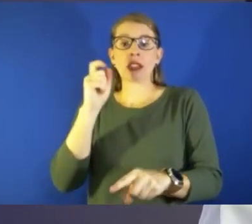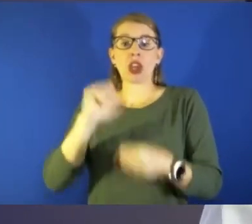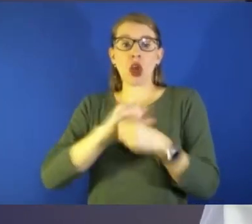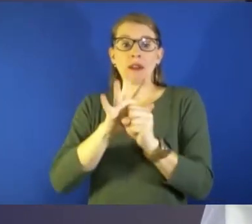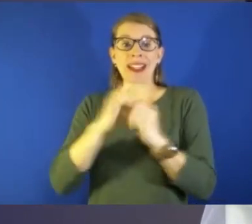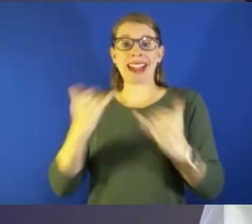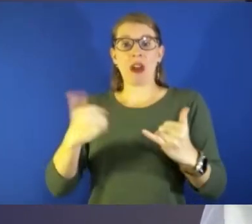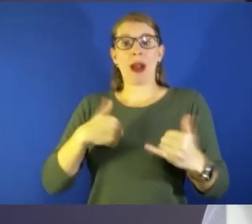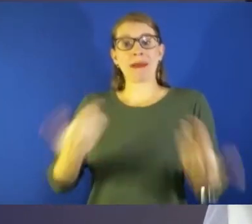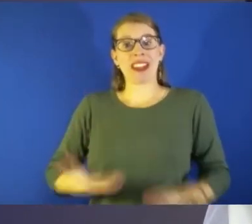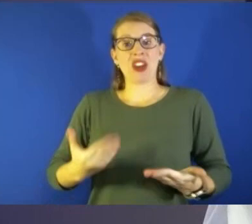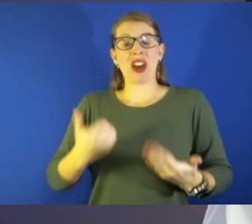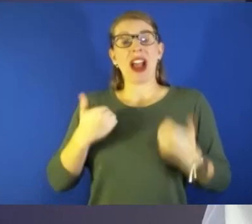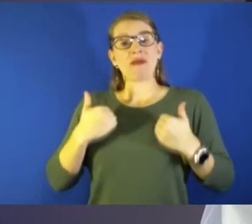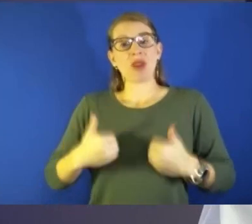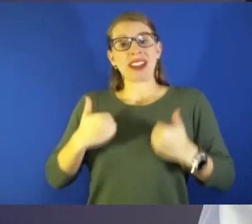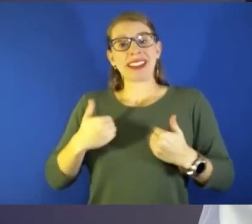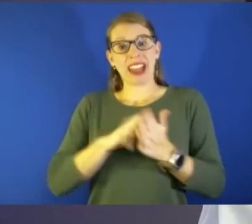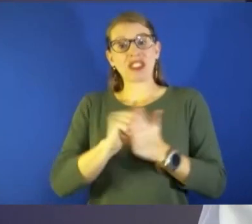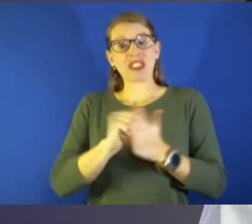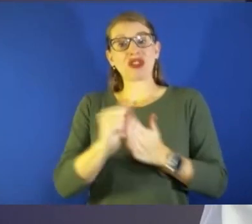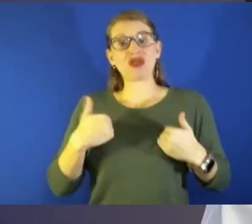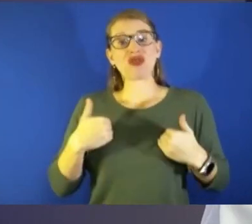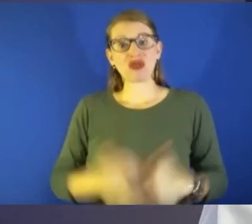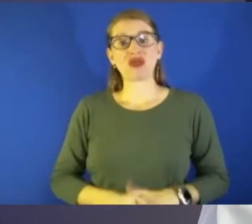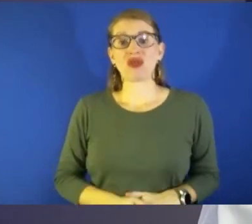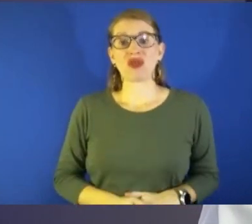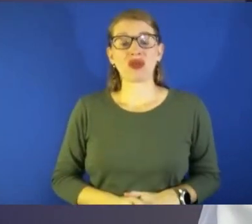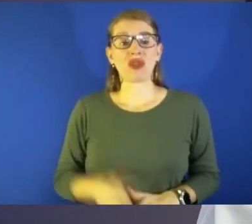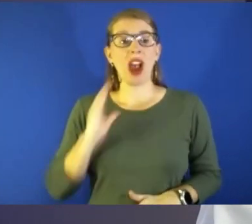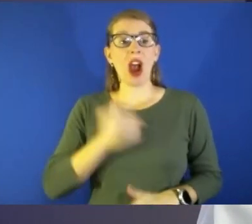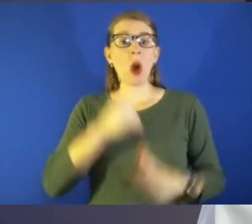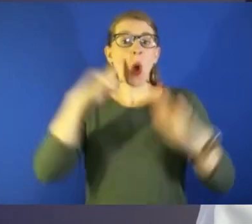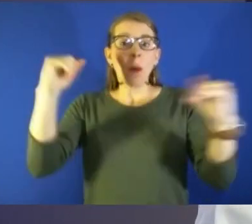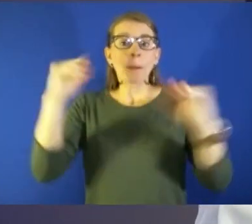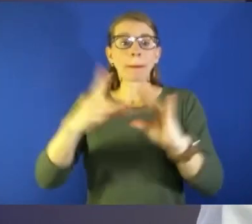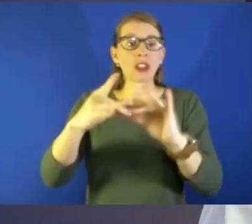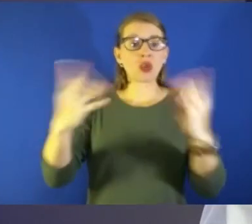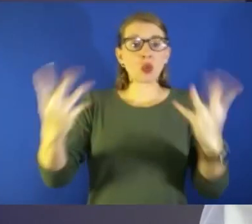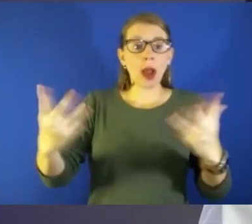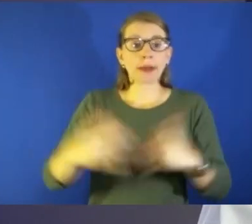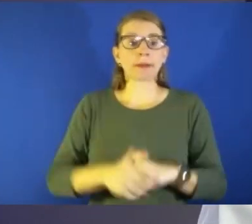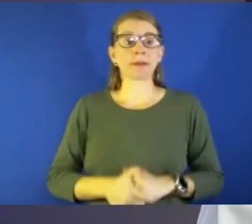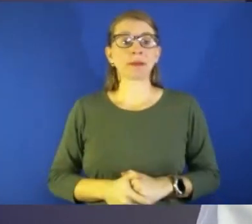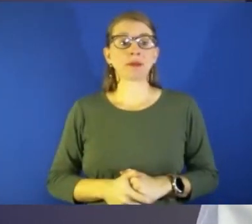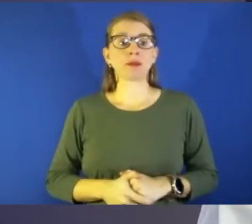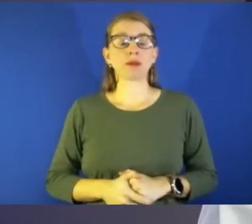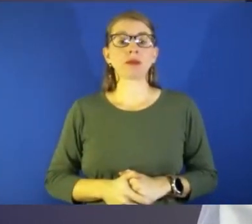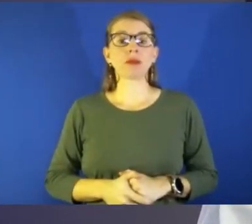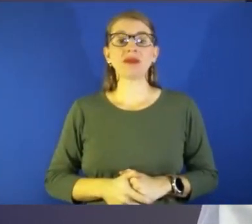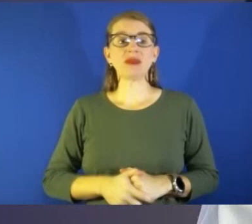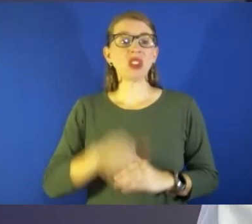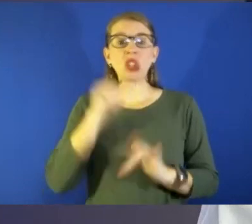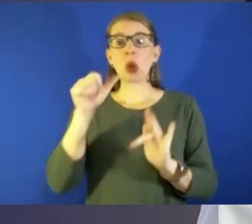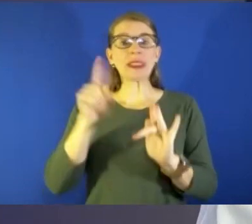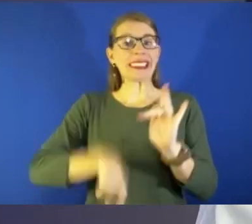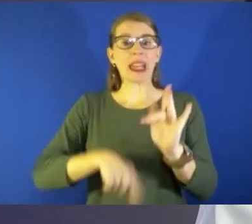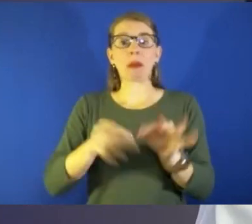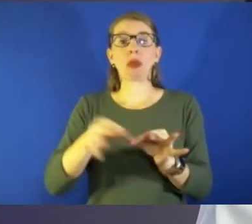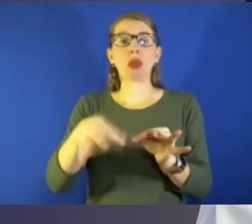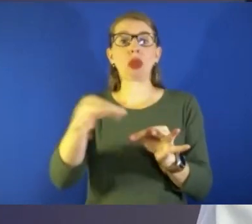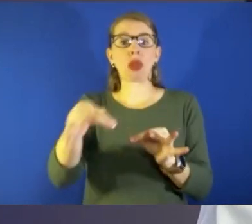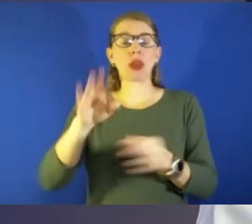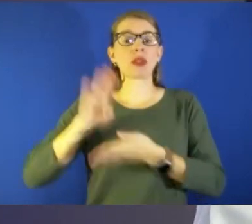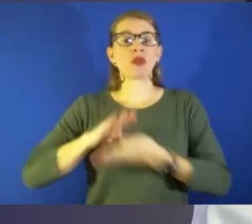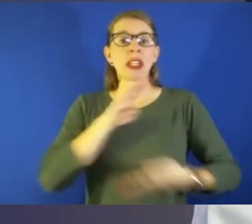have breast cancer. So our hope or our message is that, don't don't skip your screening studies. You know, breast cancer